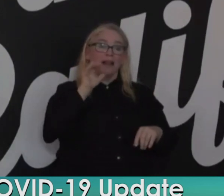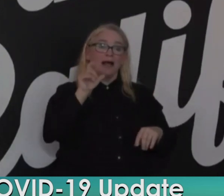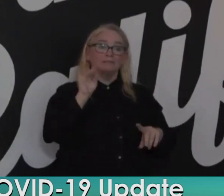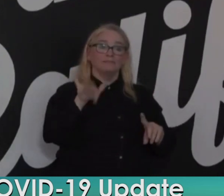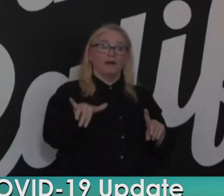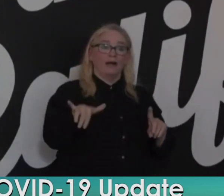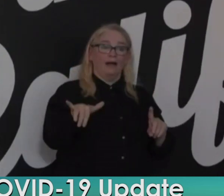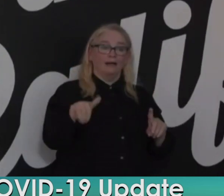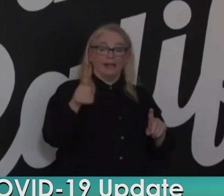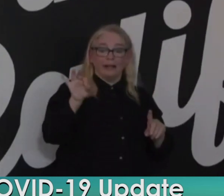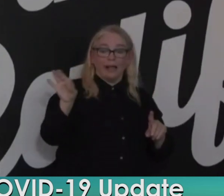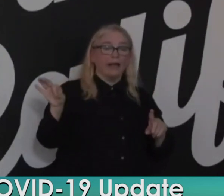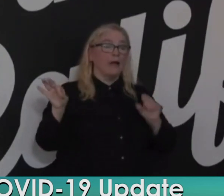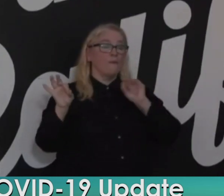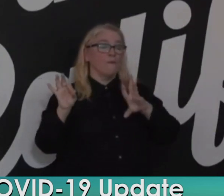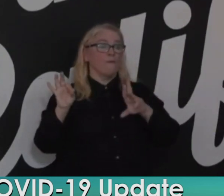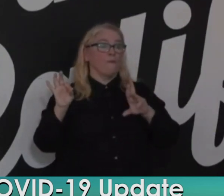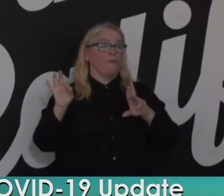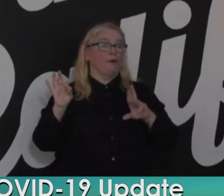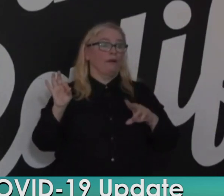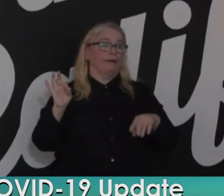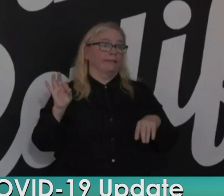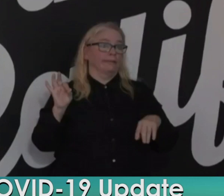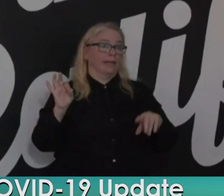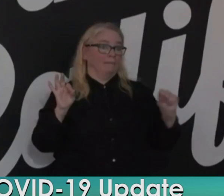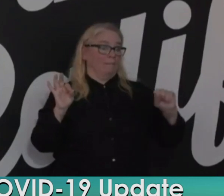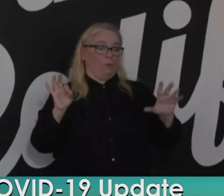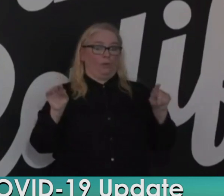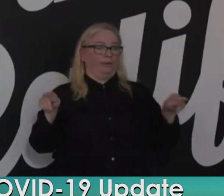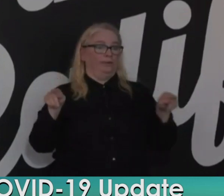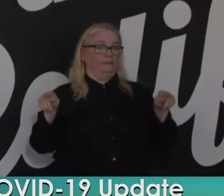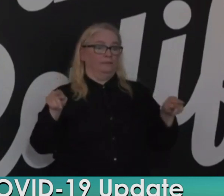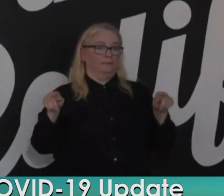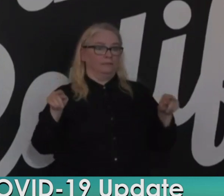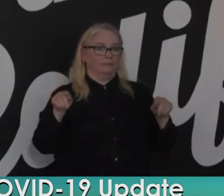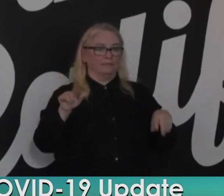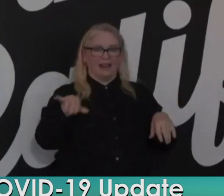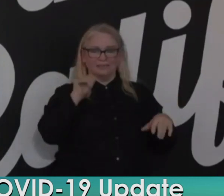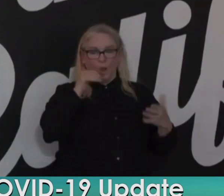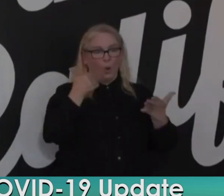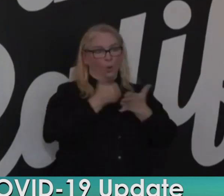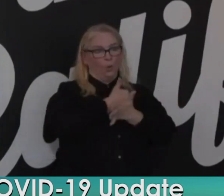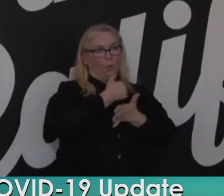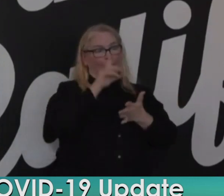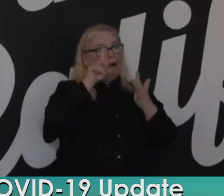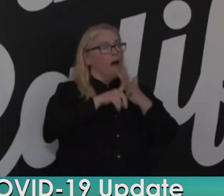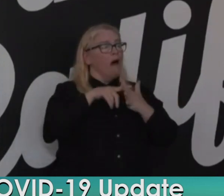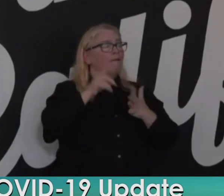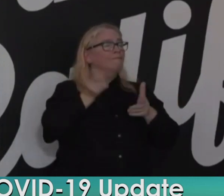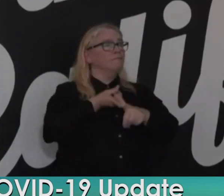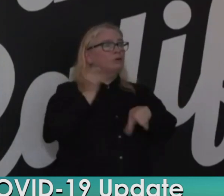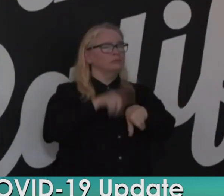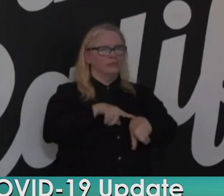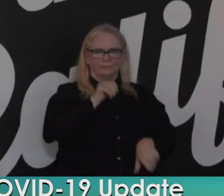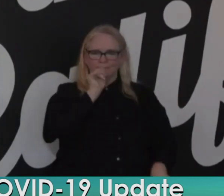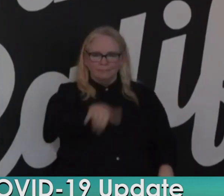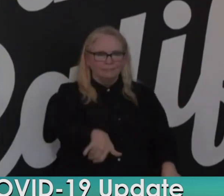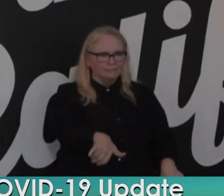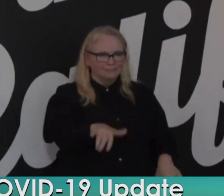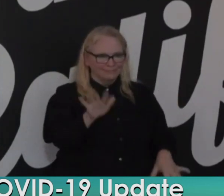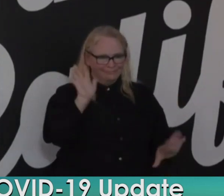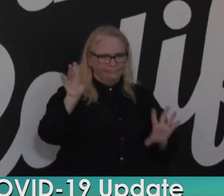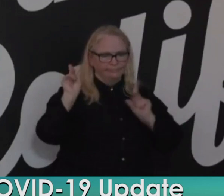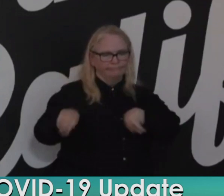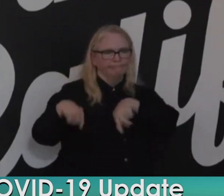of nowhere. It didn't just jump into the consciousness of these companies in the last number of